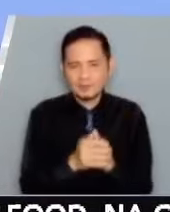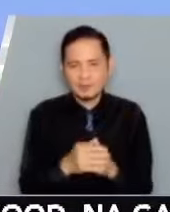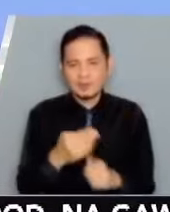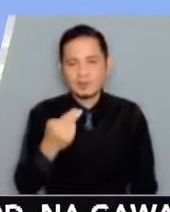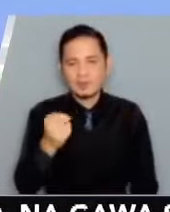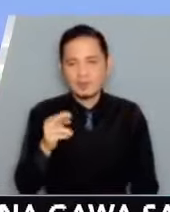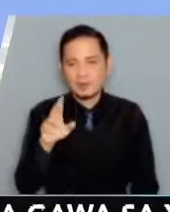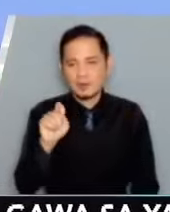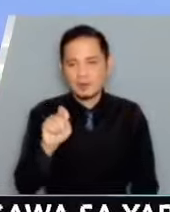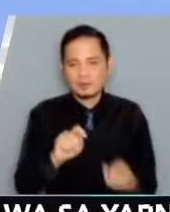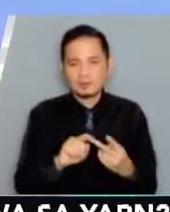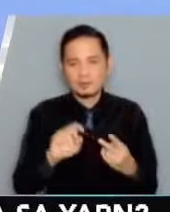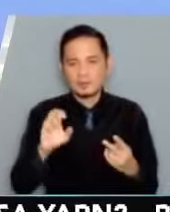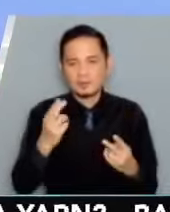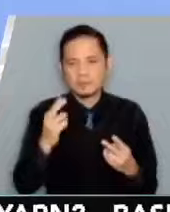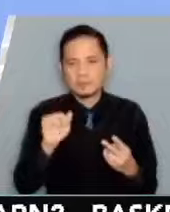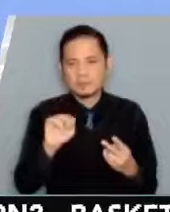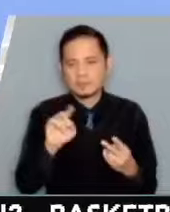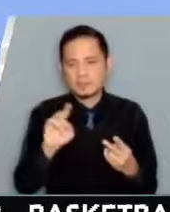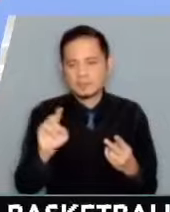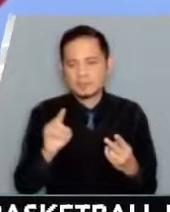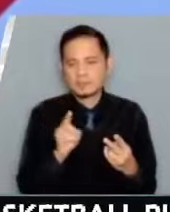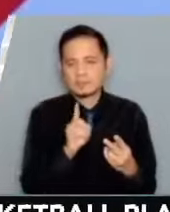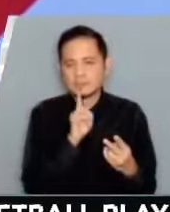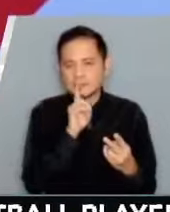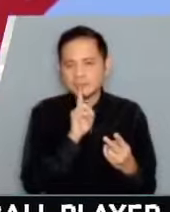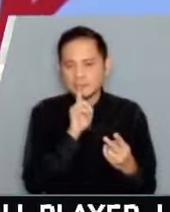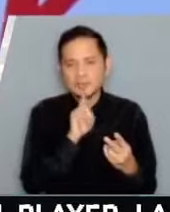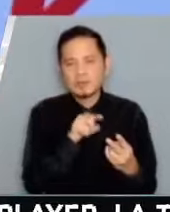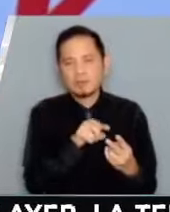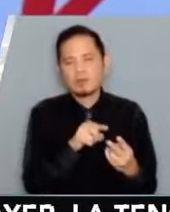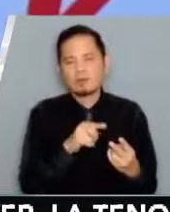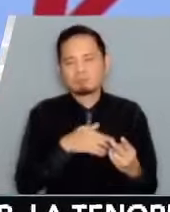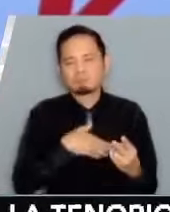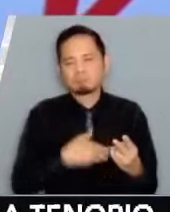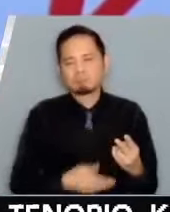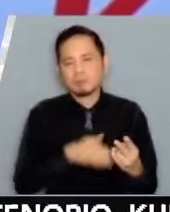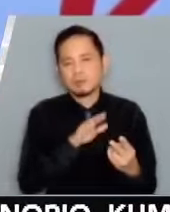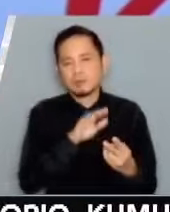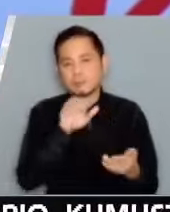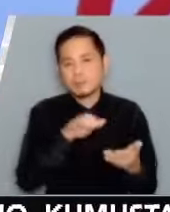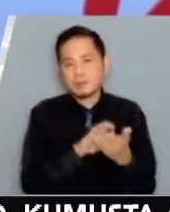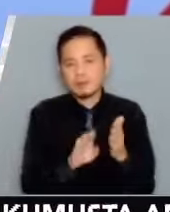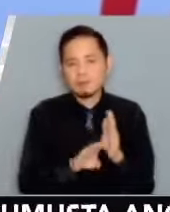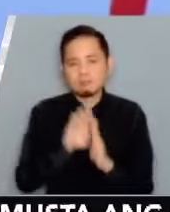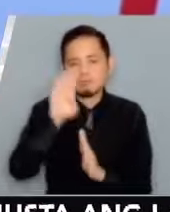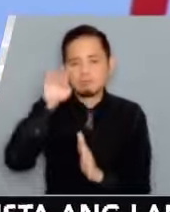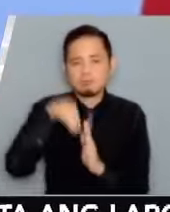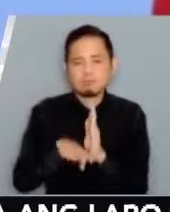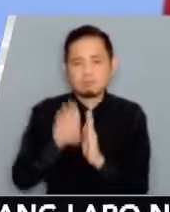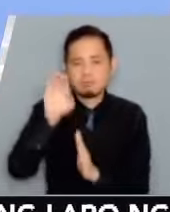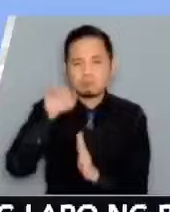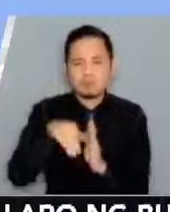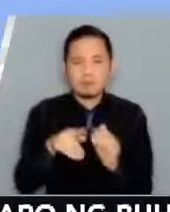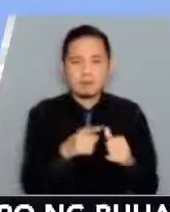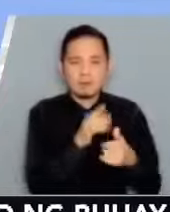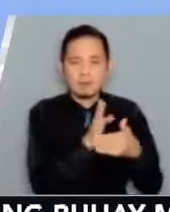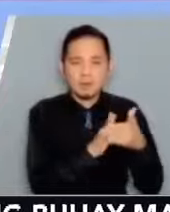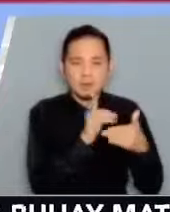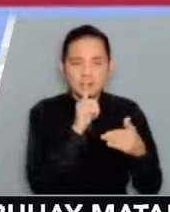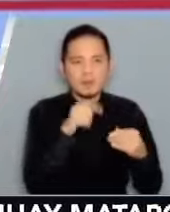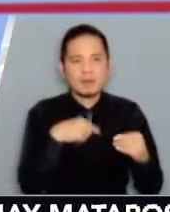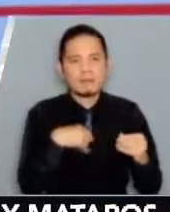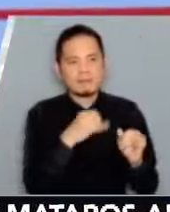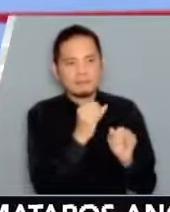Senator Chiz Escudero na dumaan sa rough patch ang kanilang marriage sa pagsalang nila sa first part na exclusive interview ng Fast